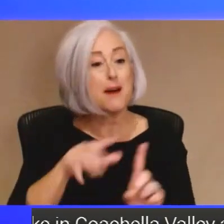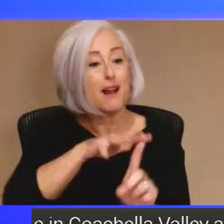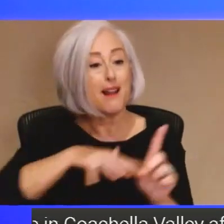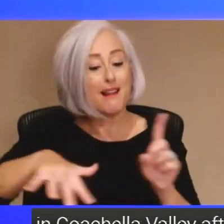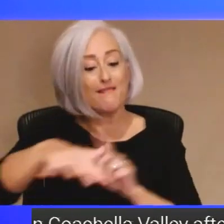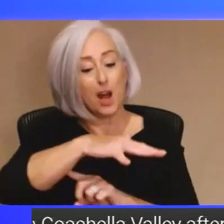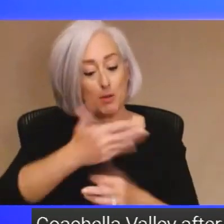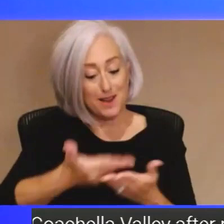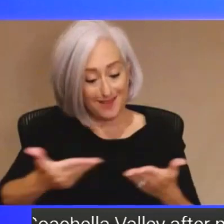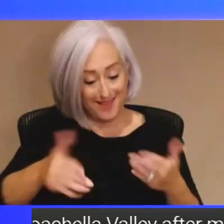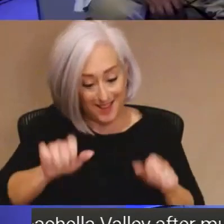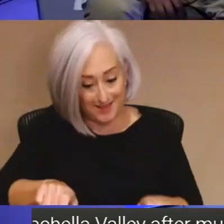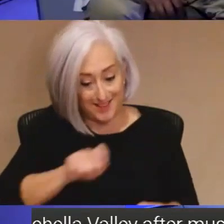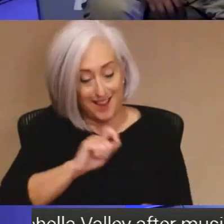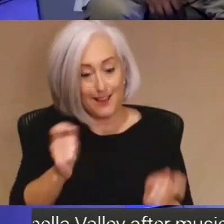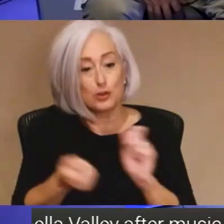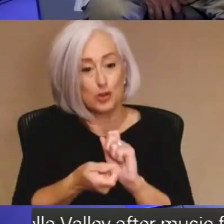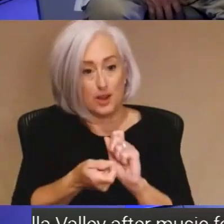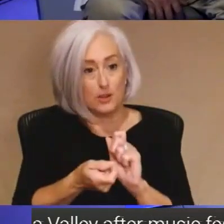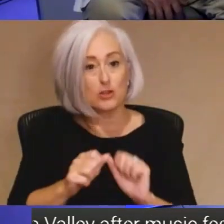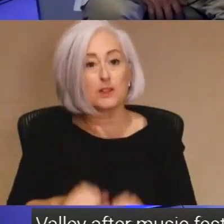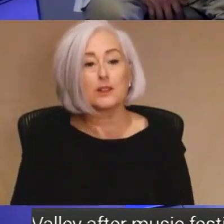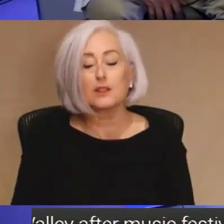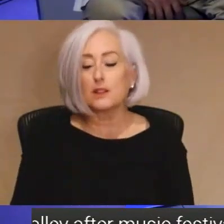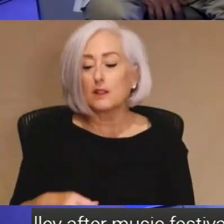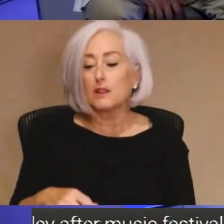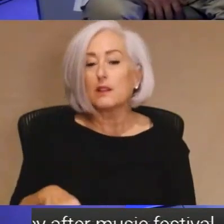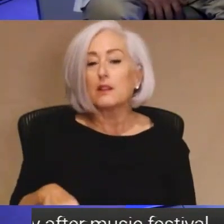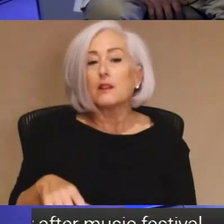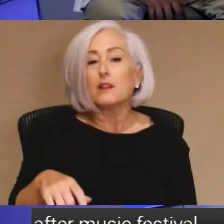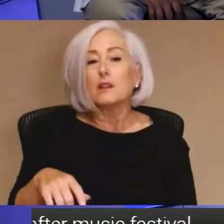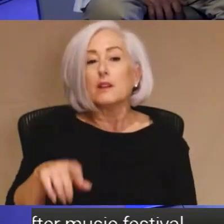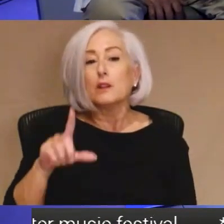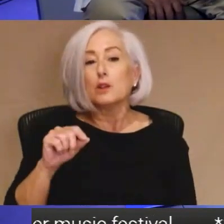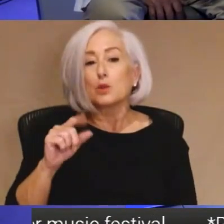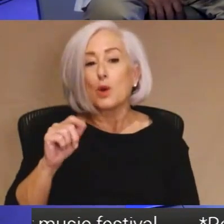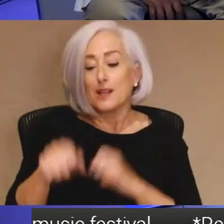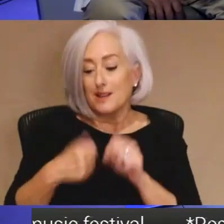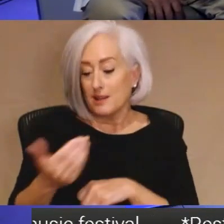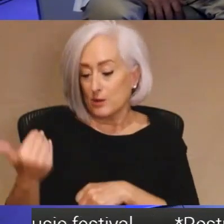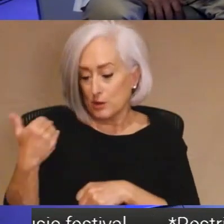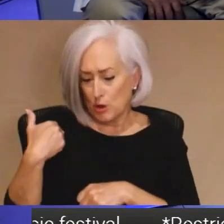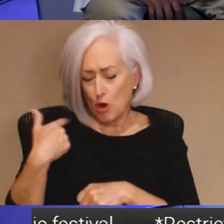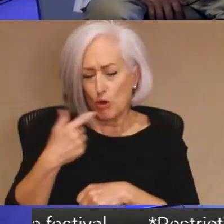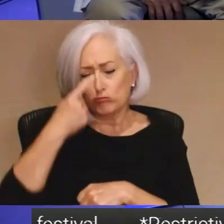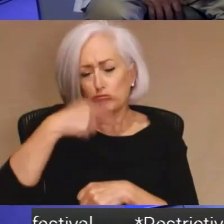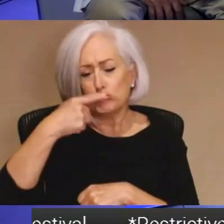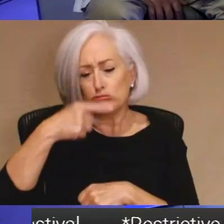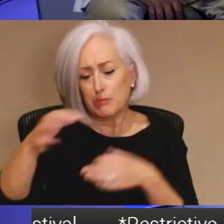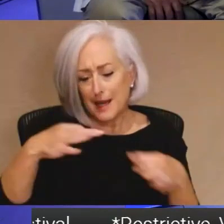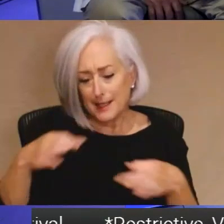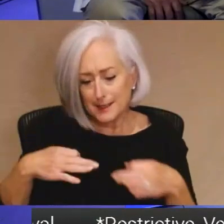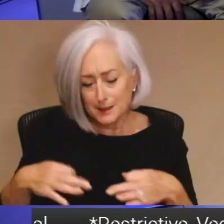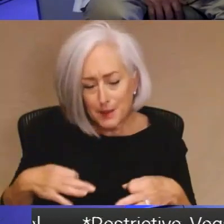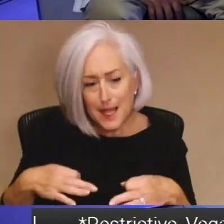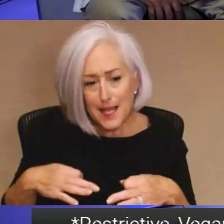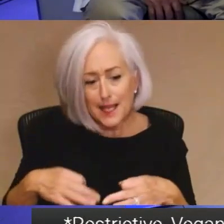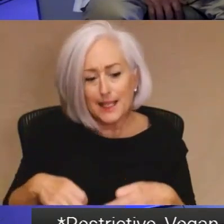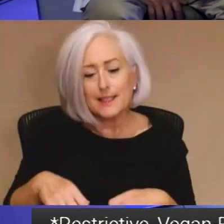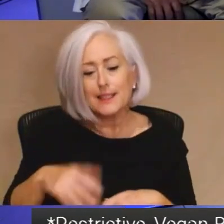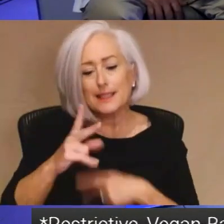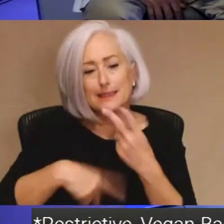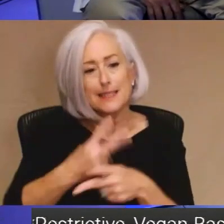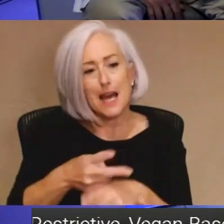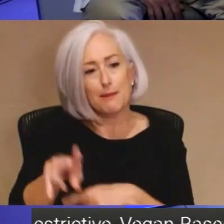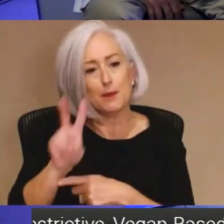affect. Well, 2 decades ago, if you asked a diabetes specialist to explain the cause of type 2 diabetes, doctor, they would say that it was